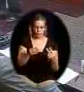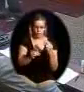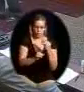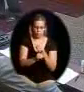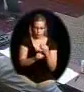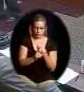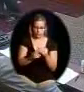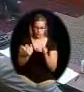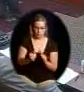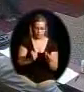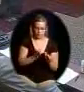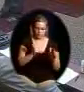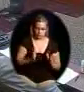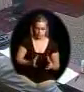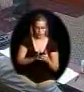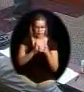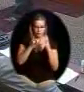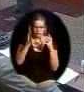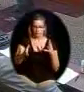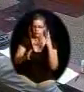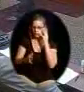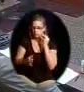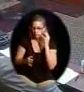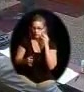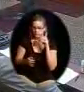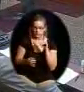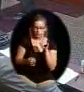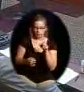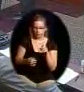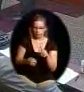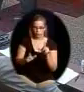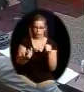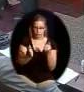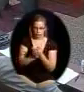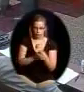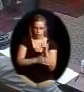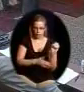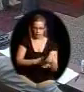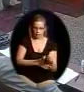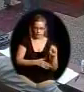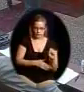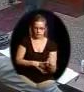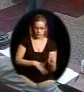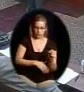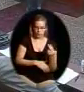with a lot of experience, and David is also a graduate of Olathe South High School.